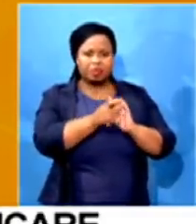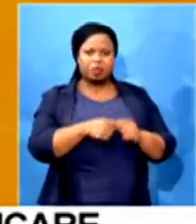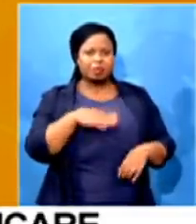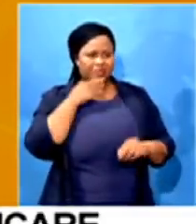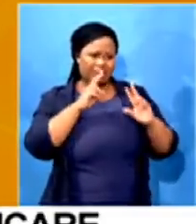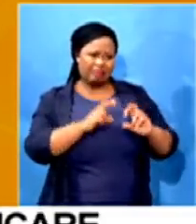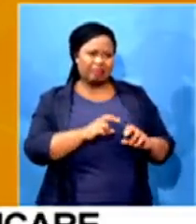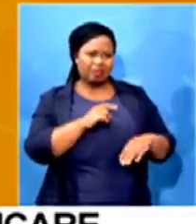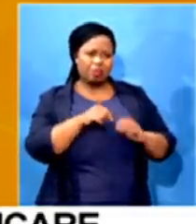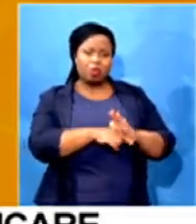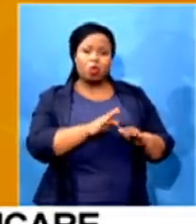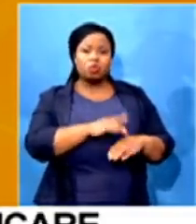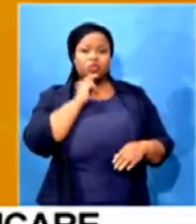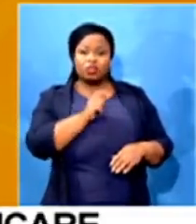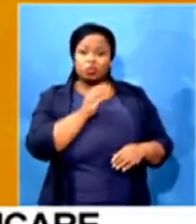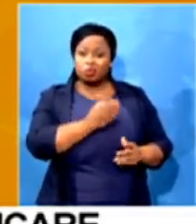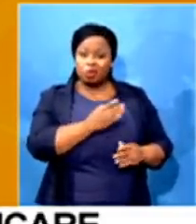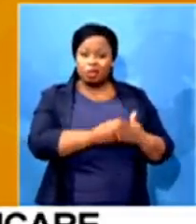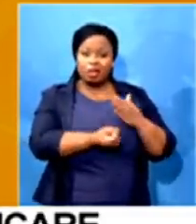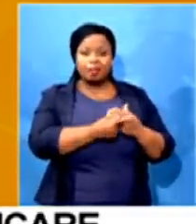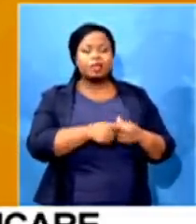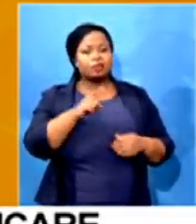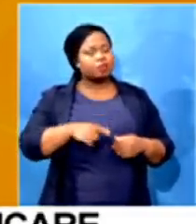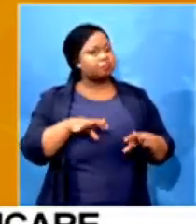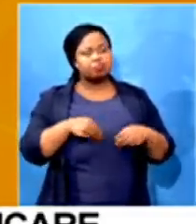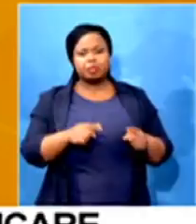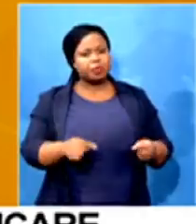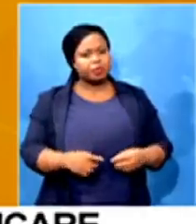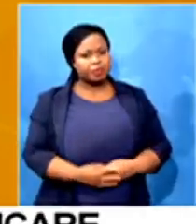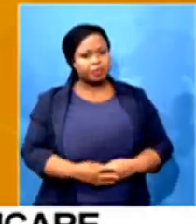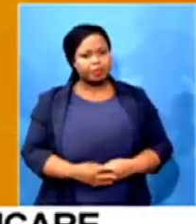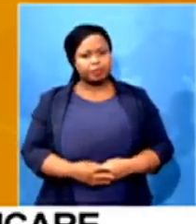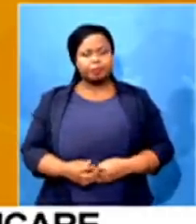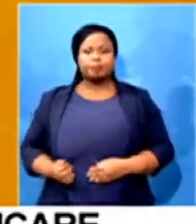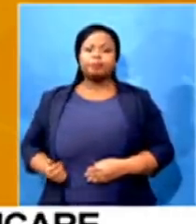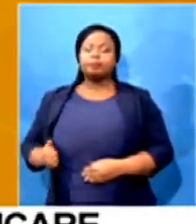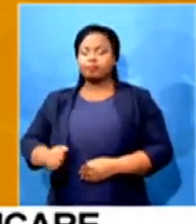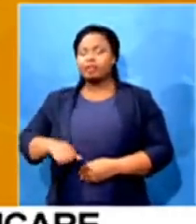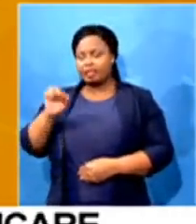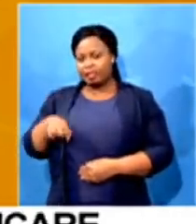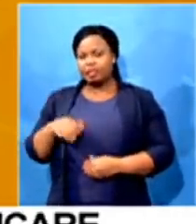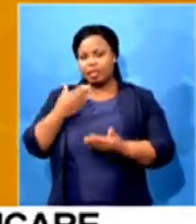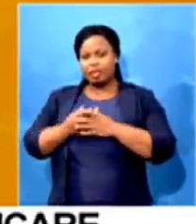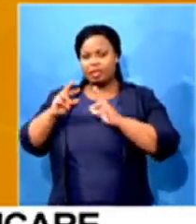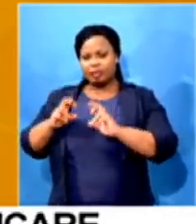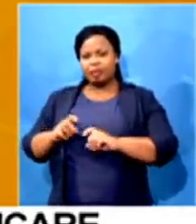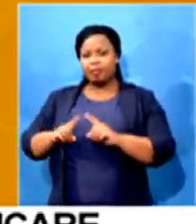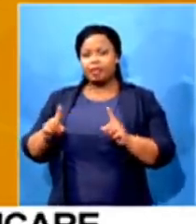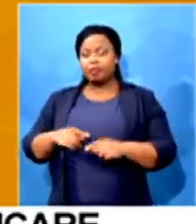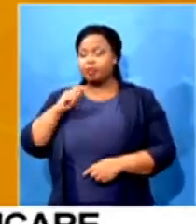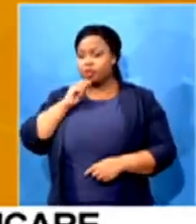this? Because if it is in fact the truth, it has to be unacceptable. I can look into it, Leanne, but you know